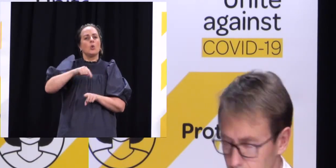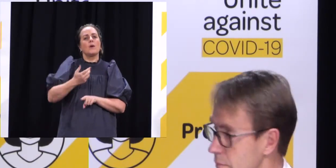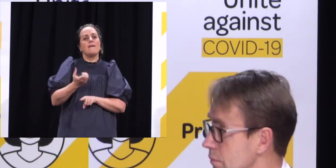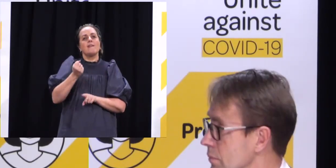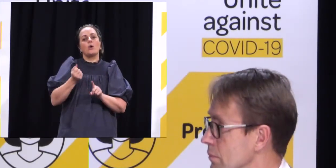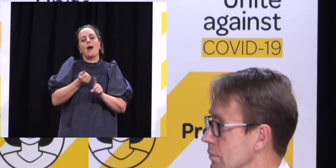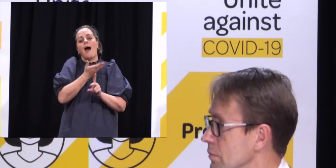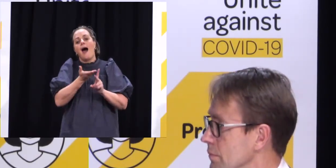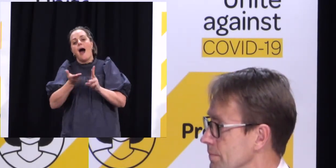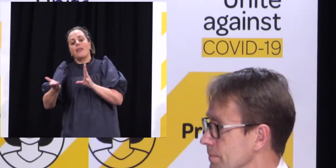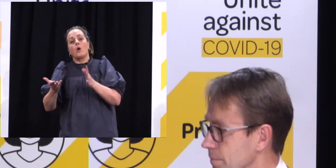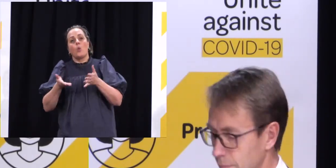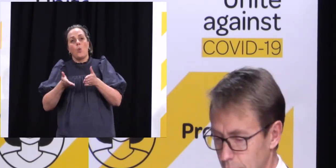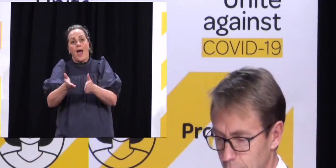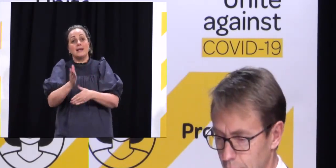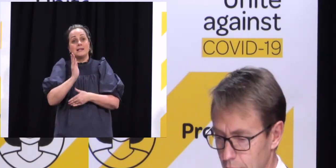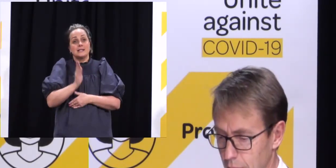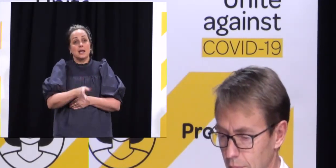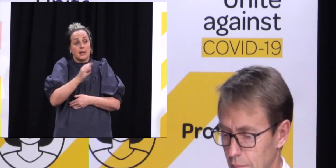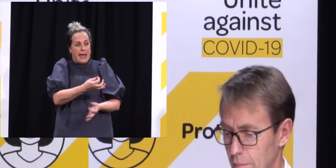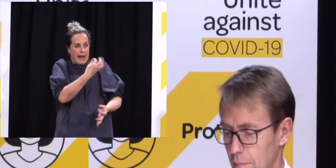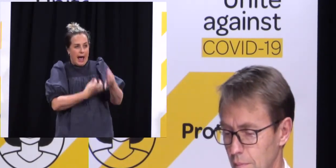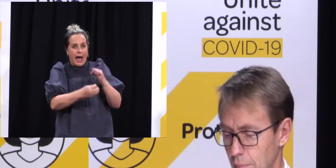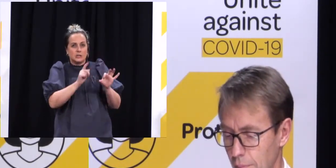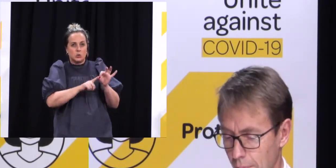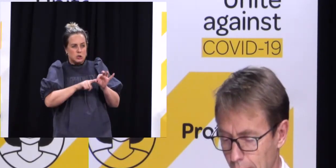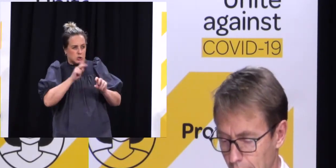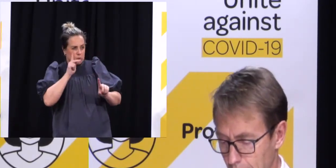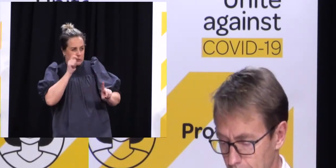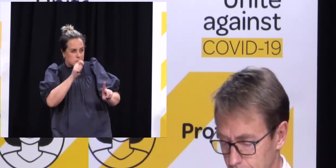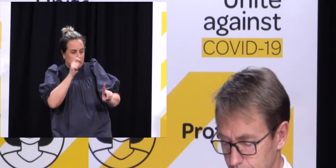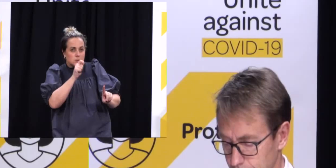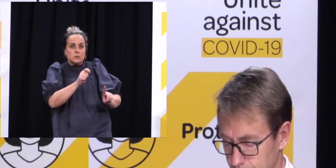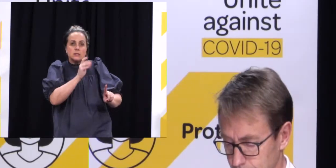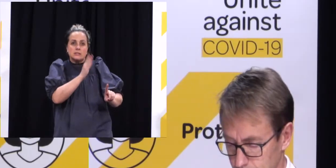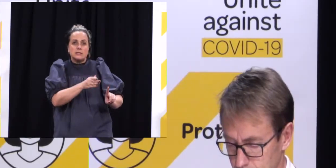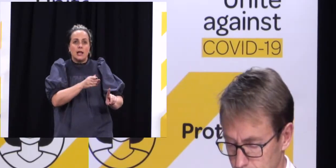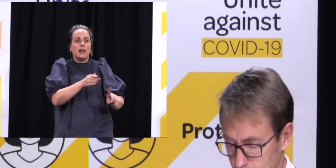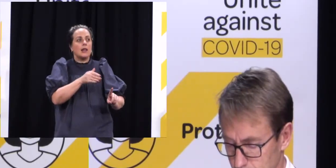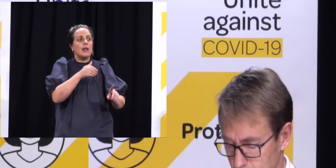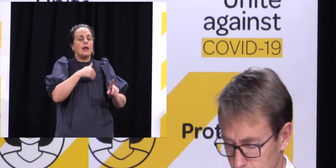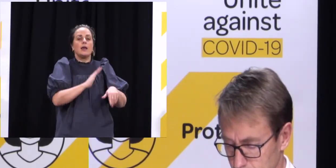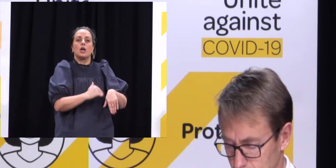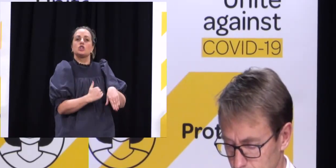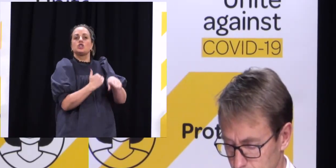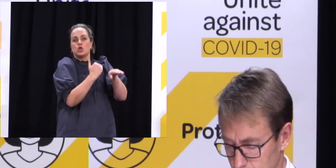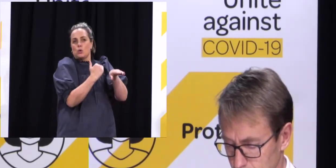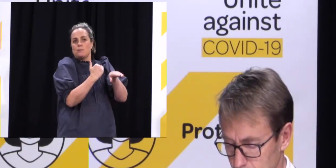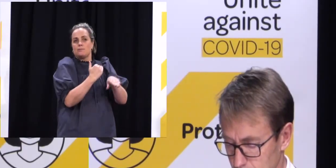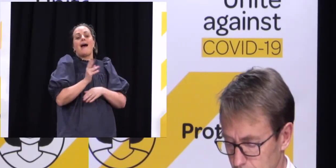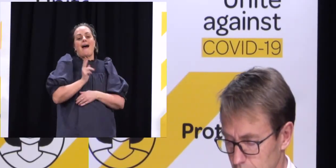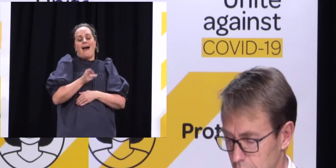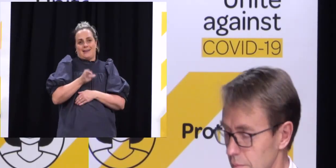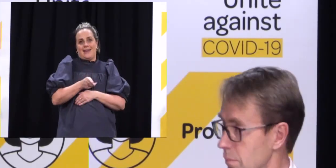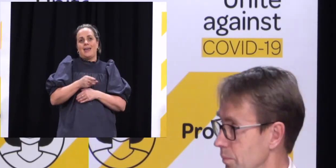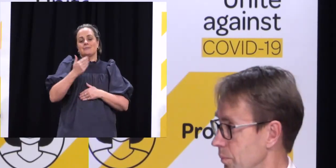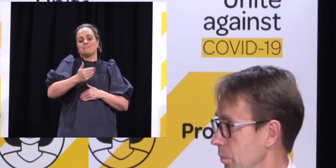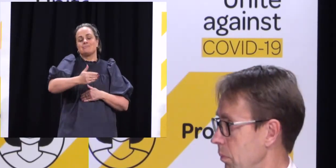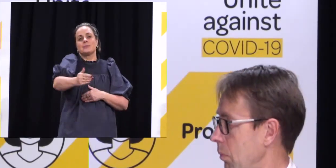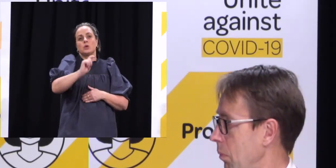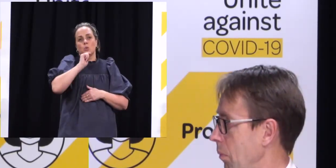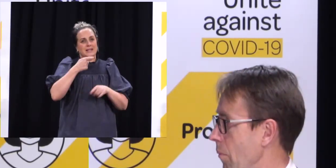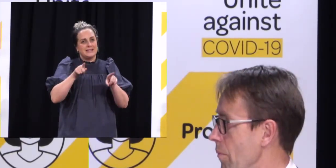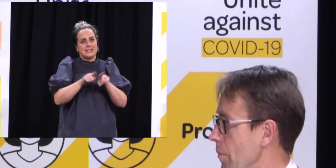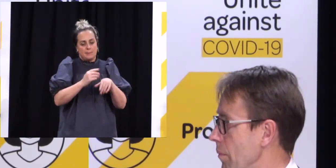that scrutiny to occur in a virtual environment. And we're doing that again. In fact, I think one of the enhancements is, rather than just having